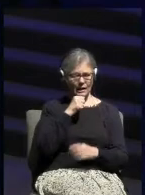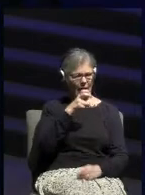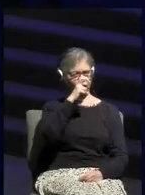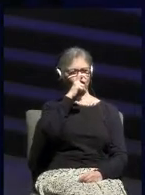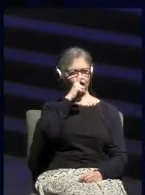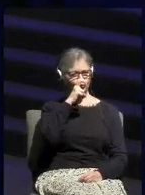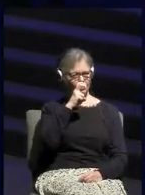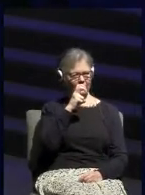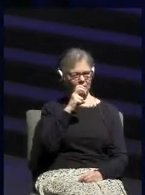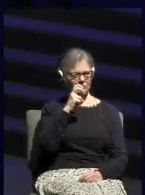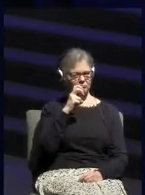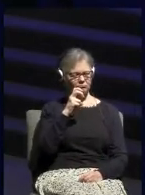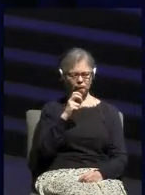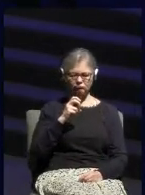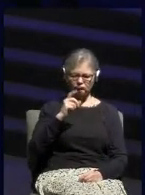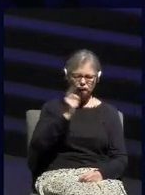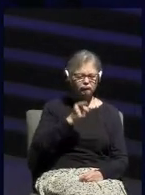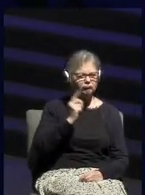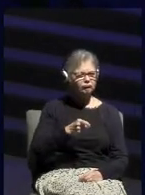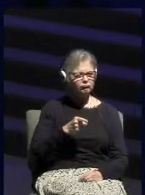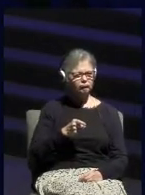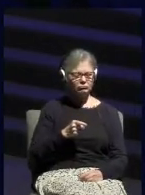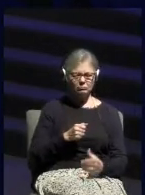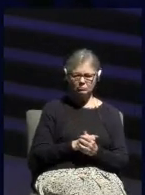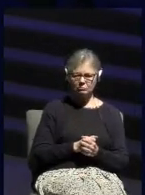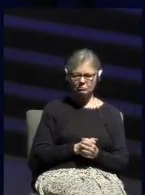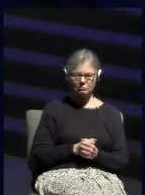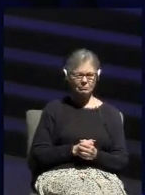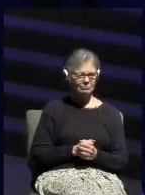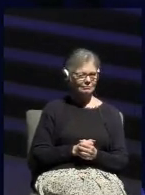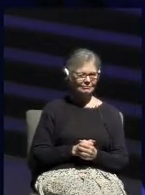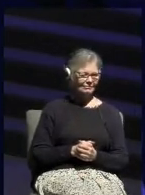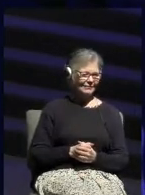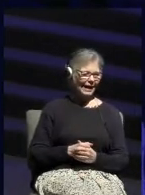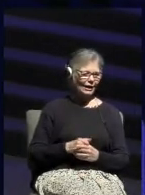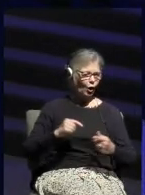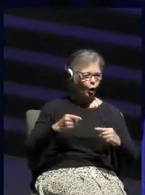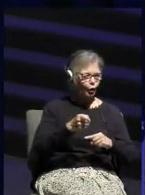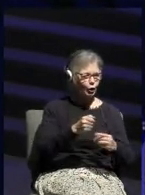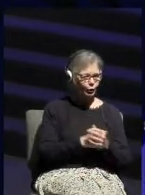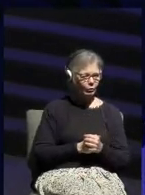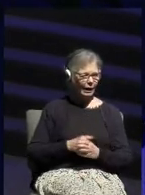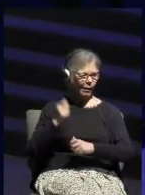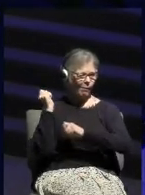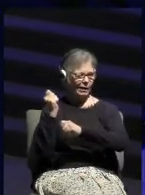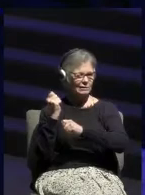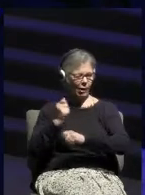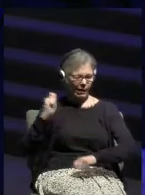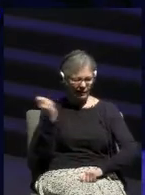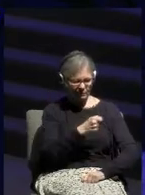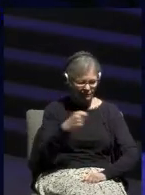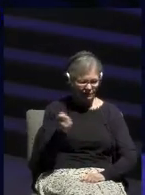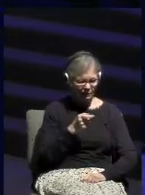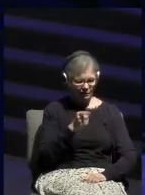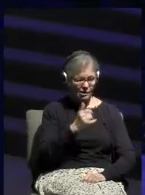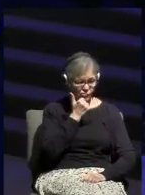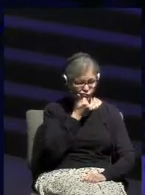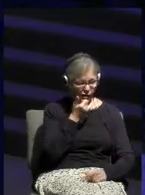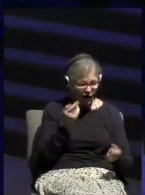ready to come in and beat you up with a baseball bat because you stumbled and